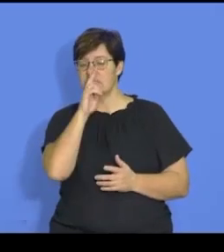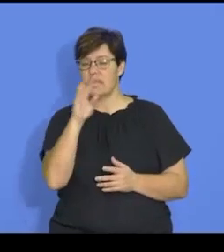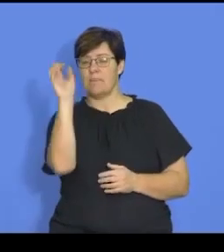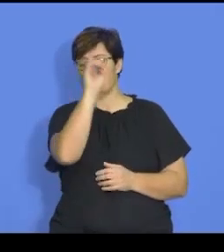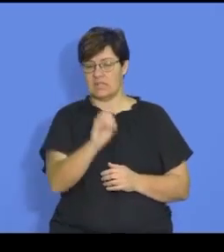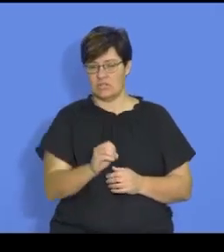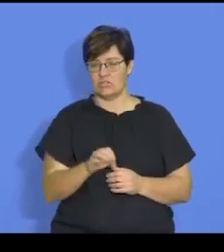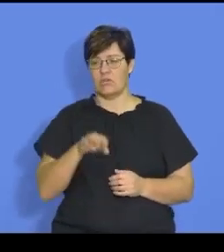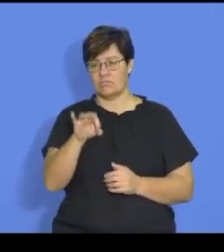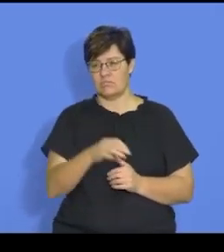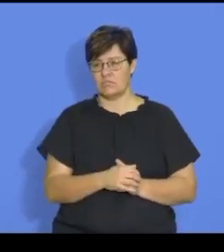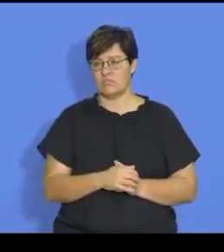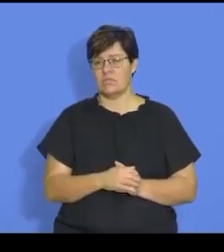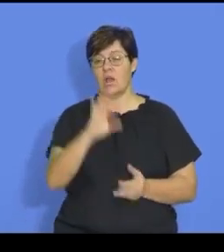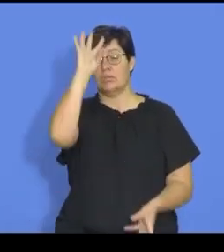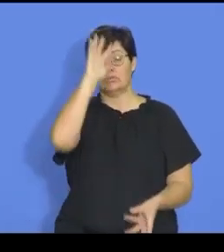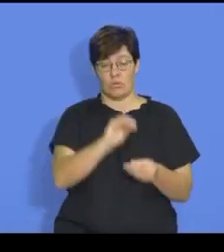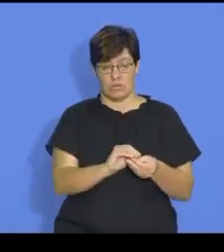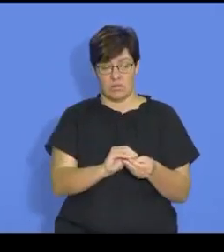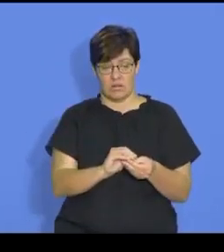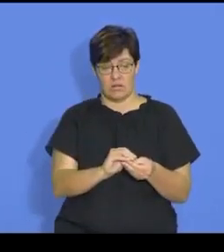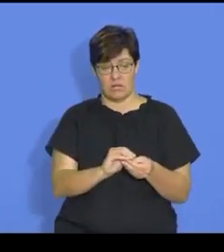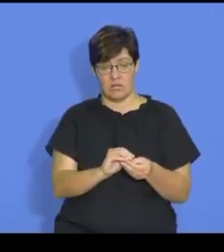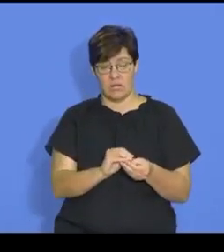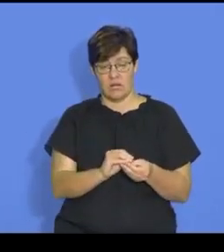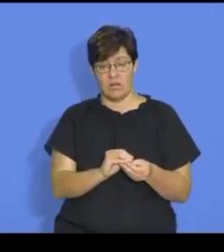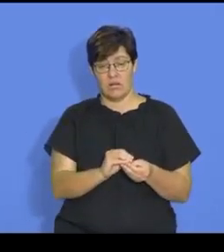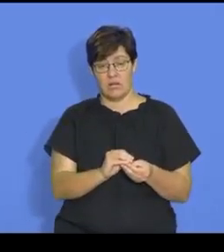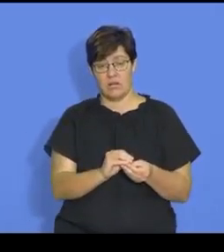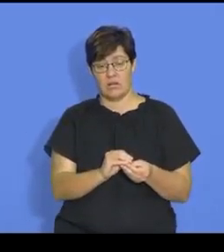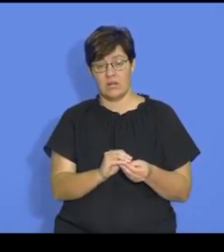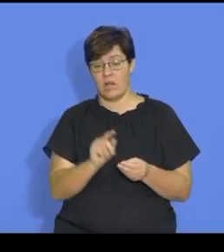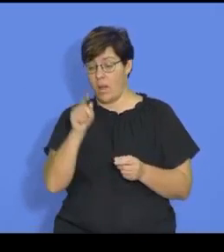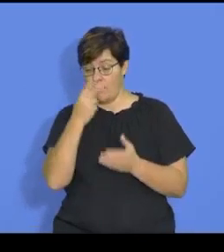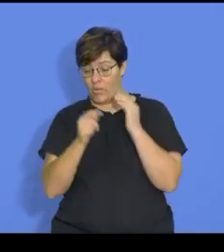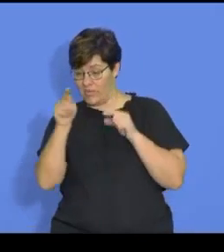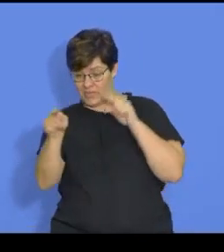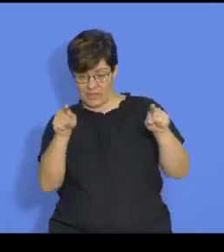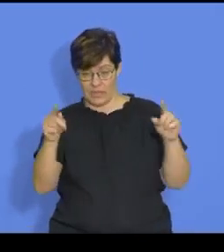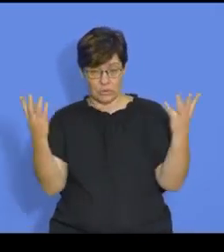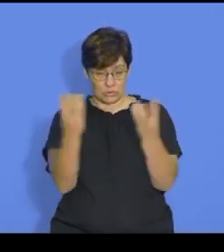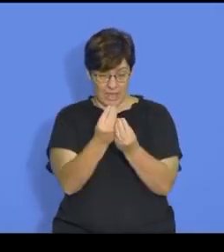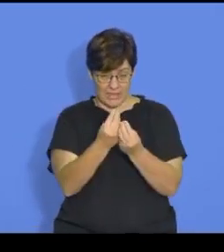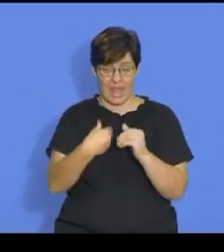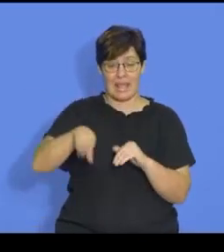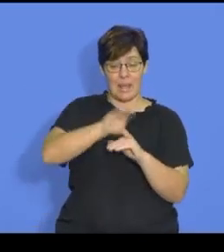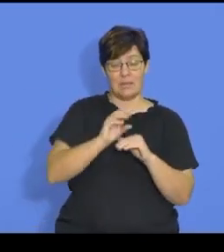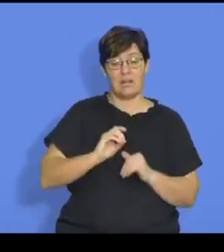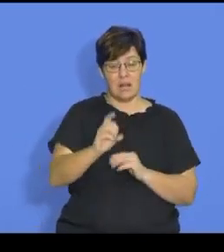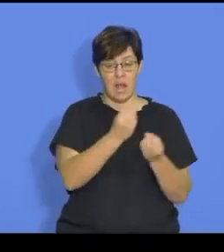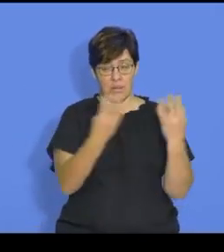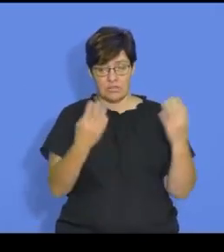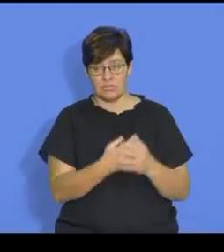of capital contributed by him. So your total capital contributed by Candace and Craig, so